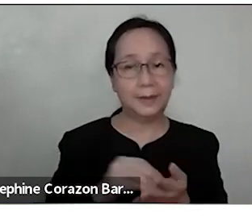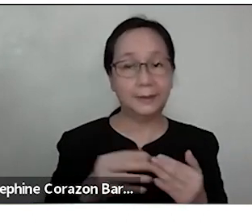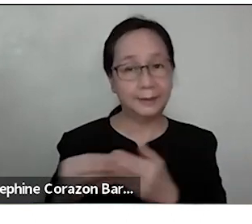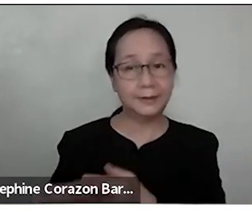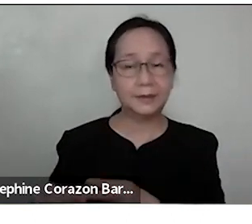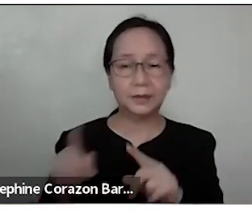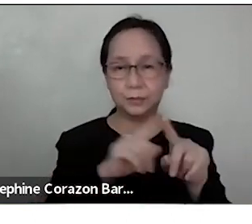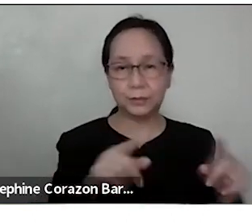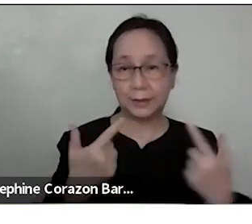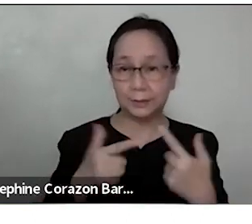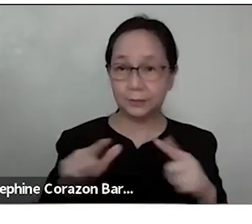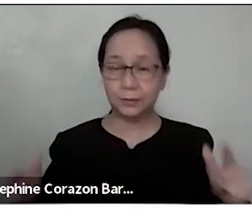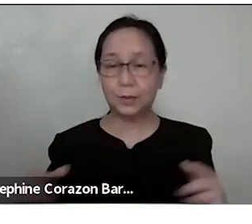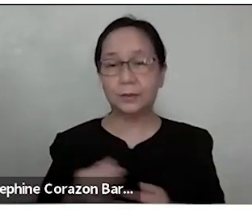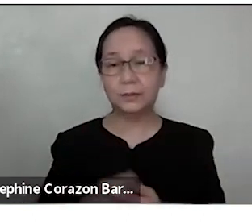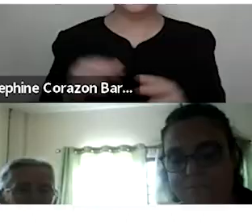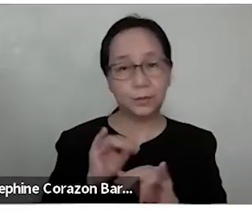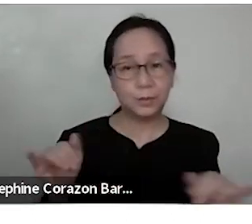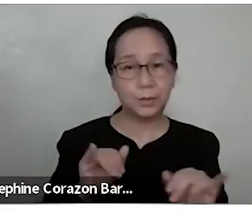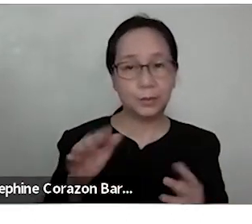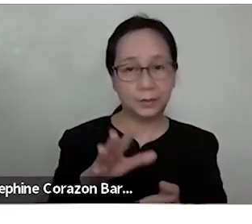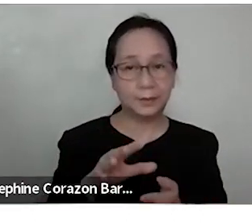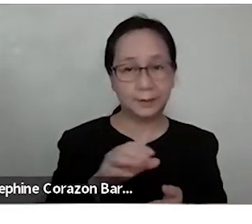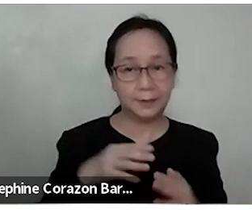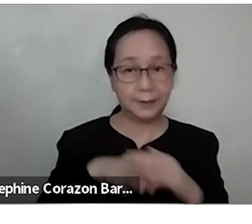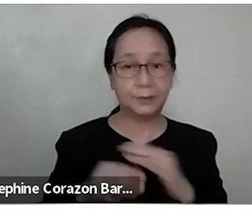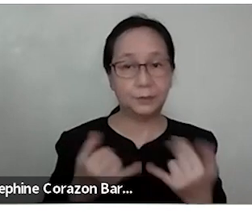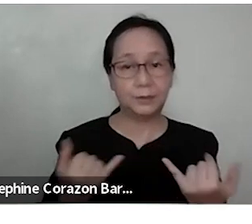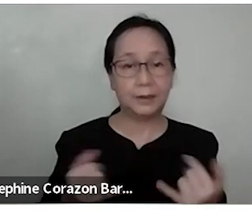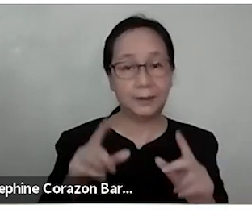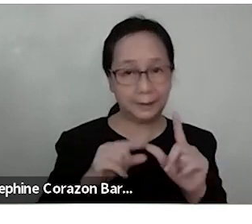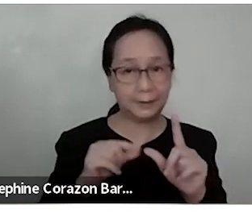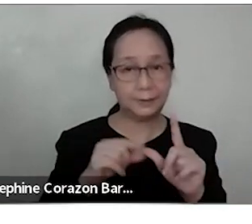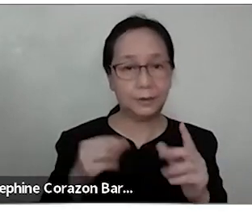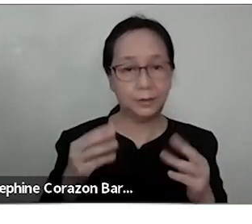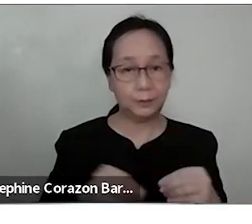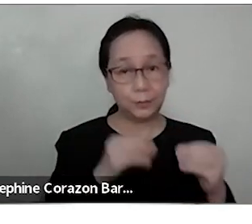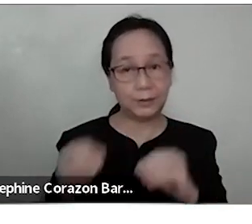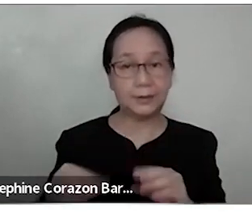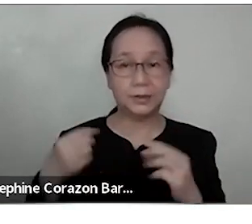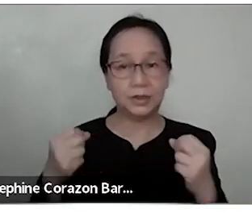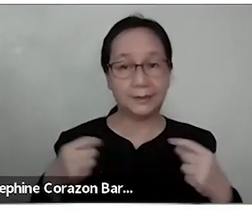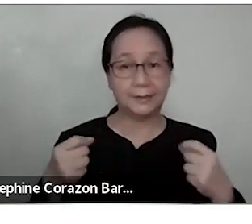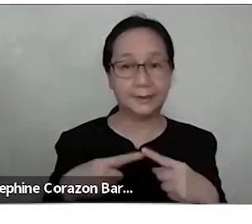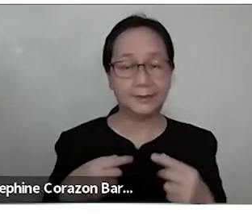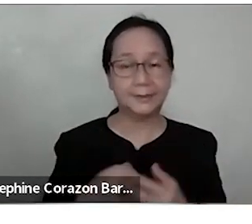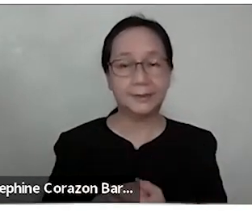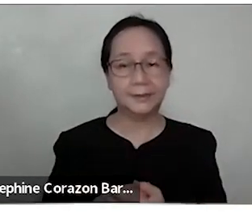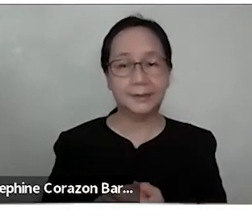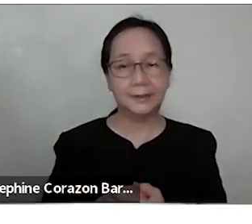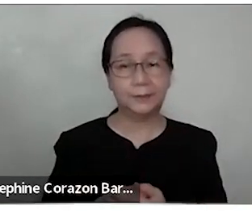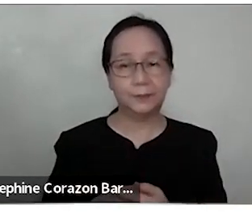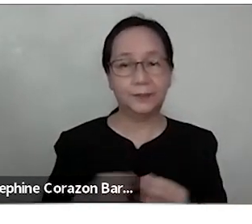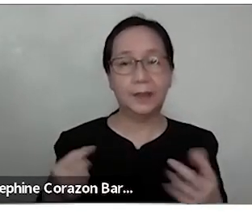different languages. You can also access them here in the link that I'm going to put in the chat. These